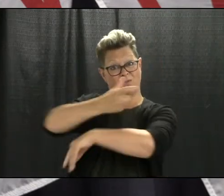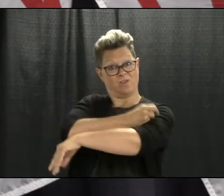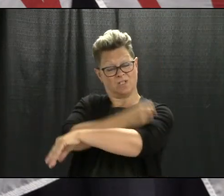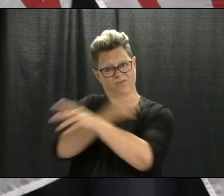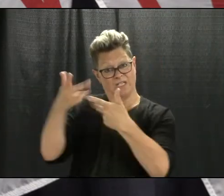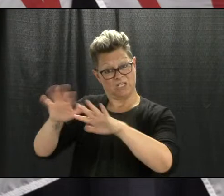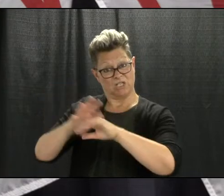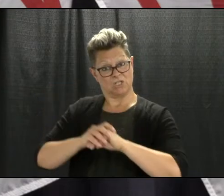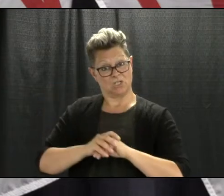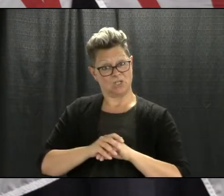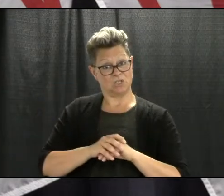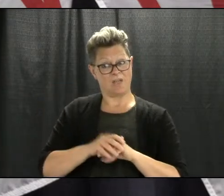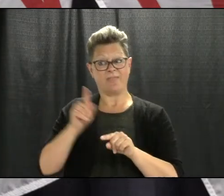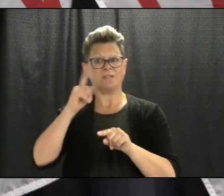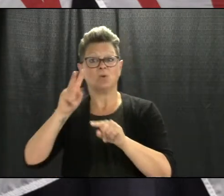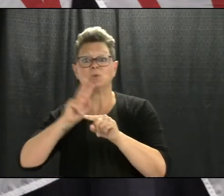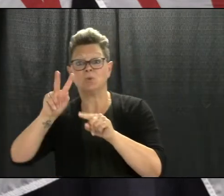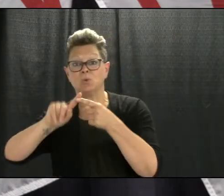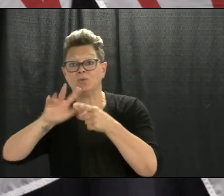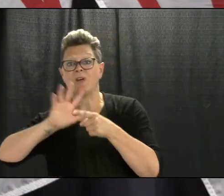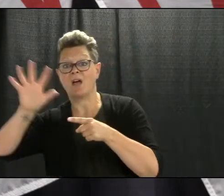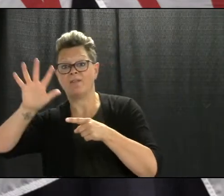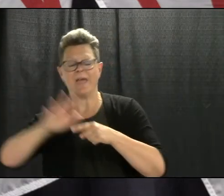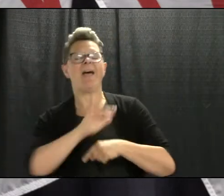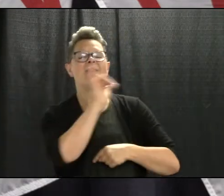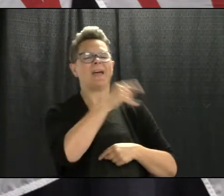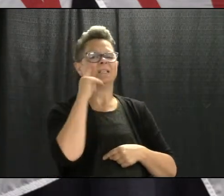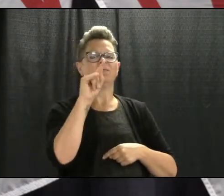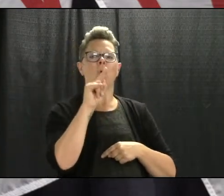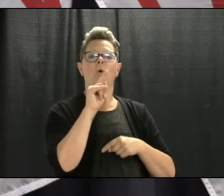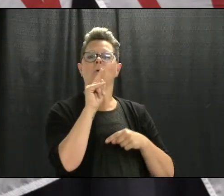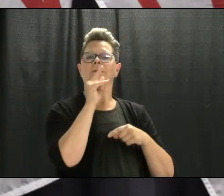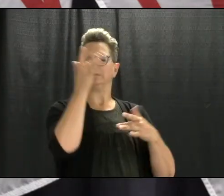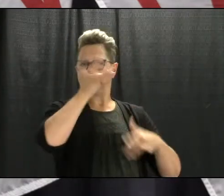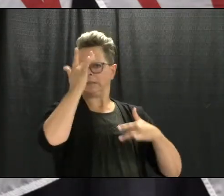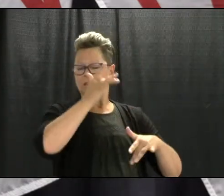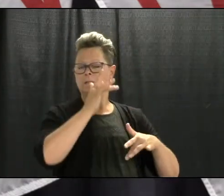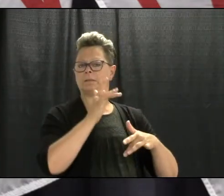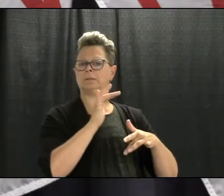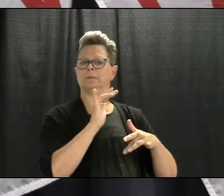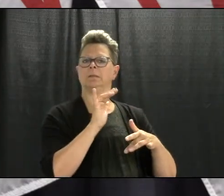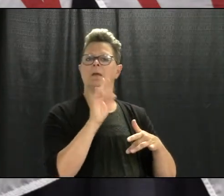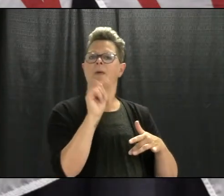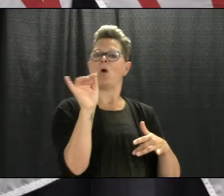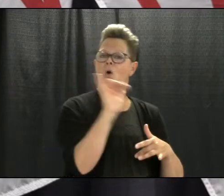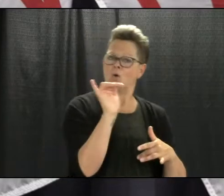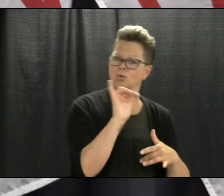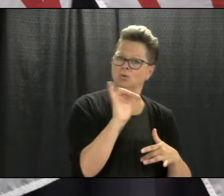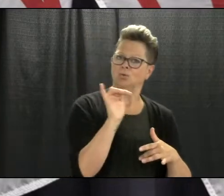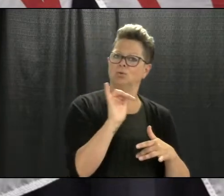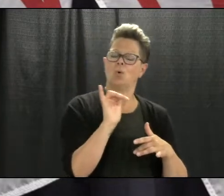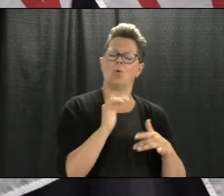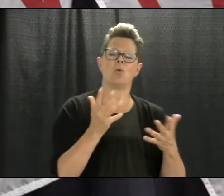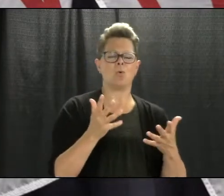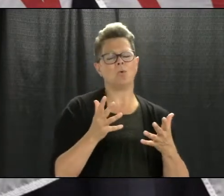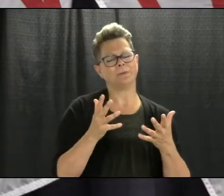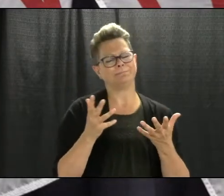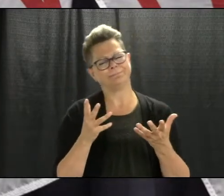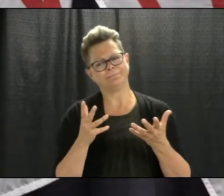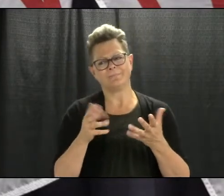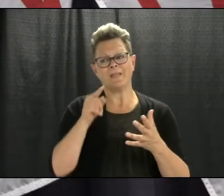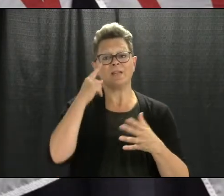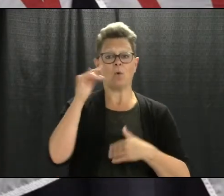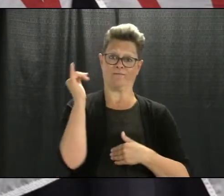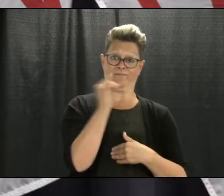for infection. 2 to 5. Yeah, but and that's for infection, not, and there's also a wide confidence interval around that, but that's